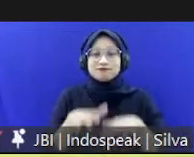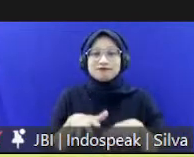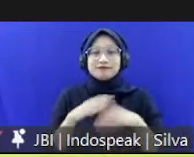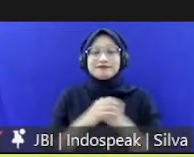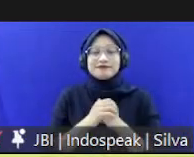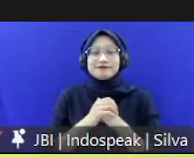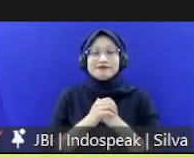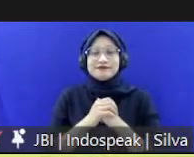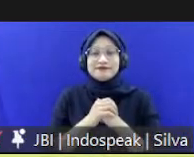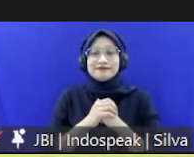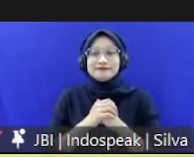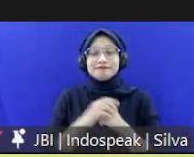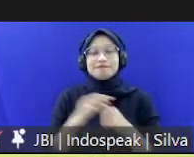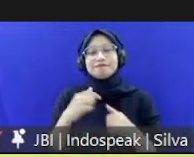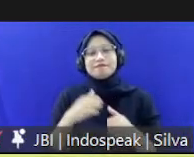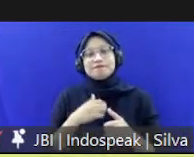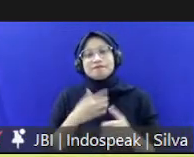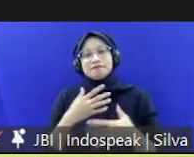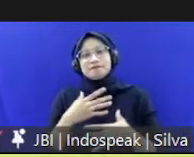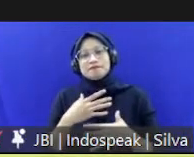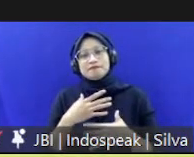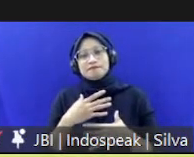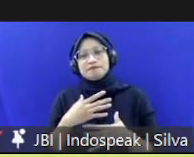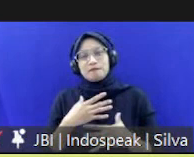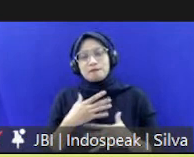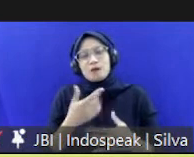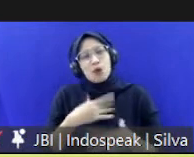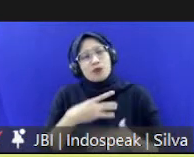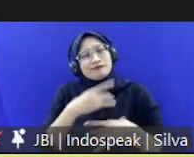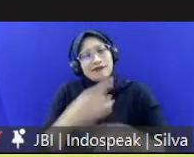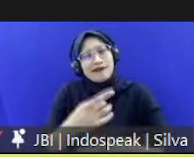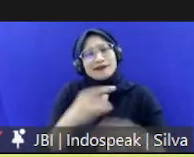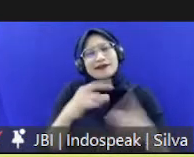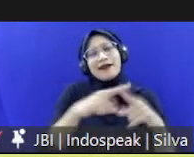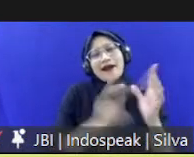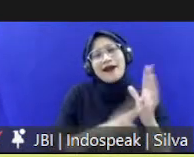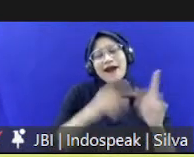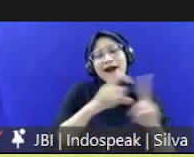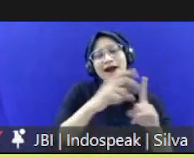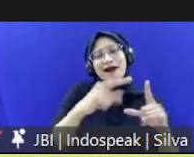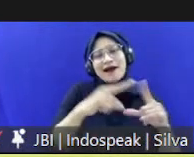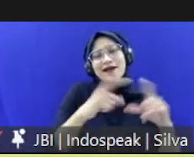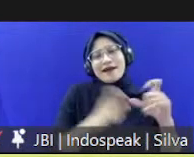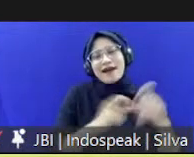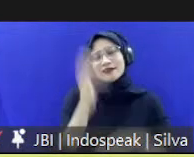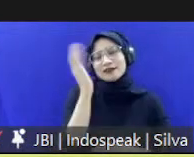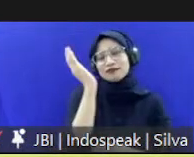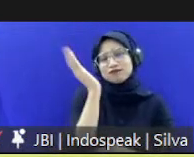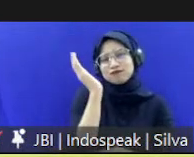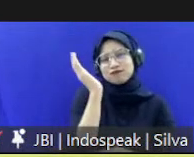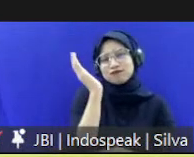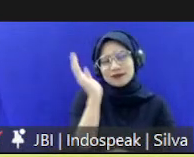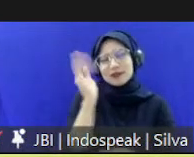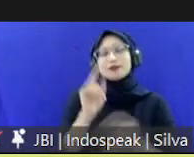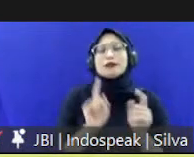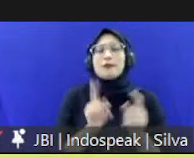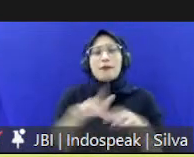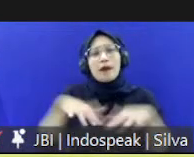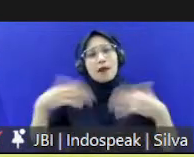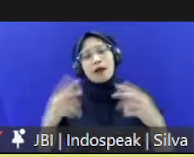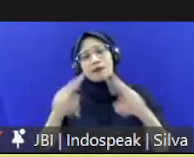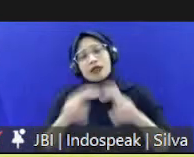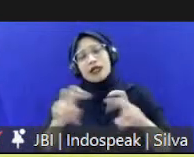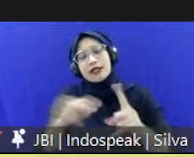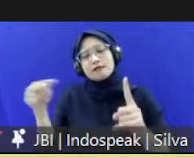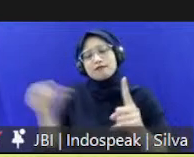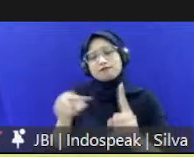It's really interesting to follow on from Pak Andreasta because I think that we're talking about a different dimension of the same thing. I think you've heard a